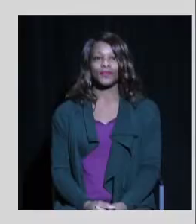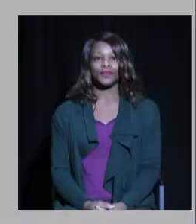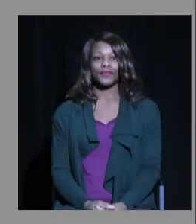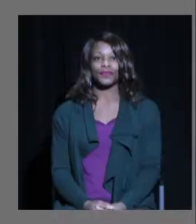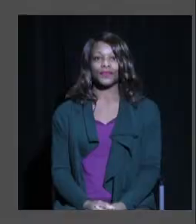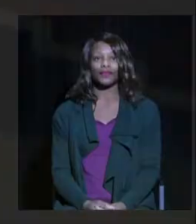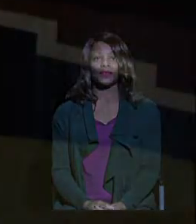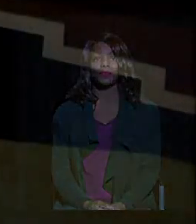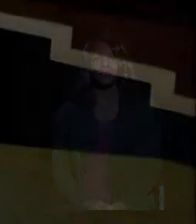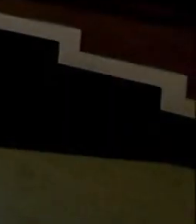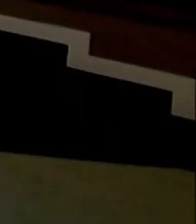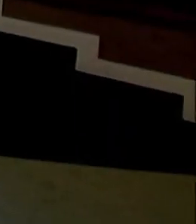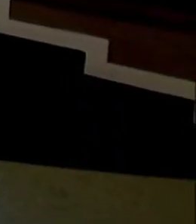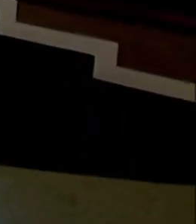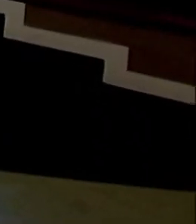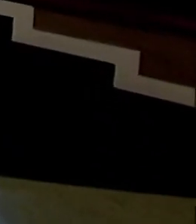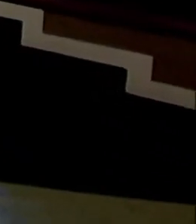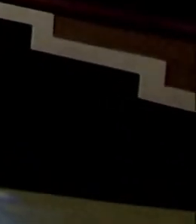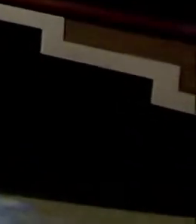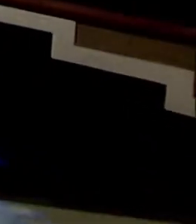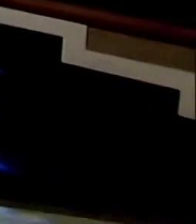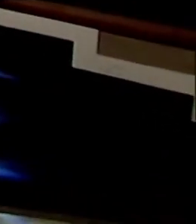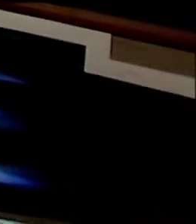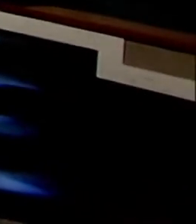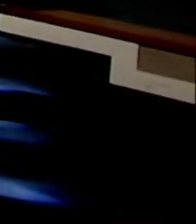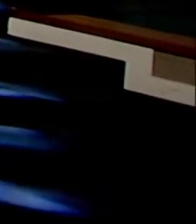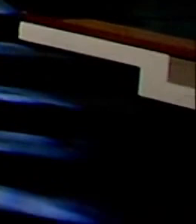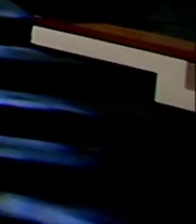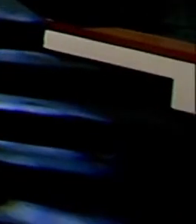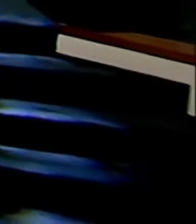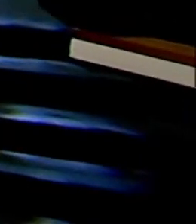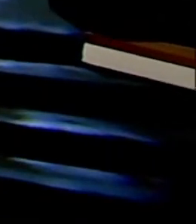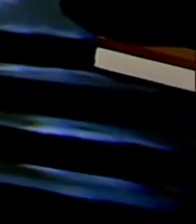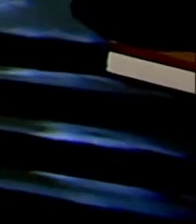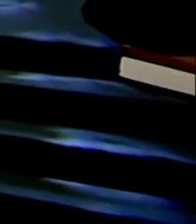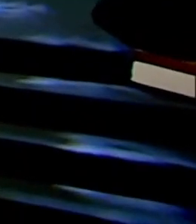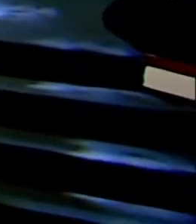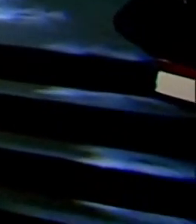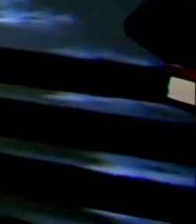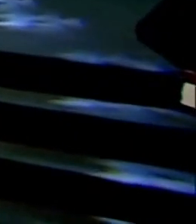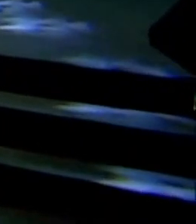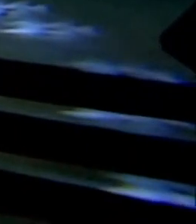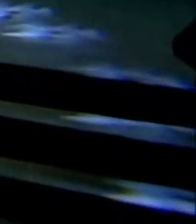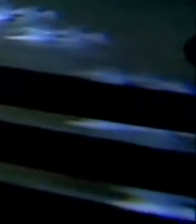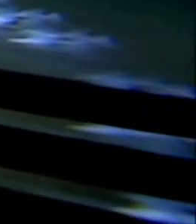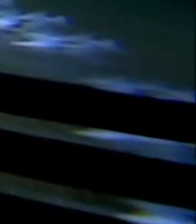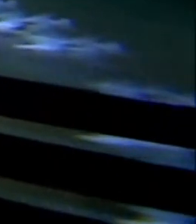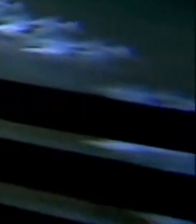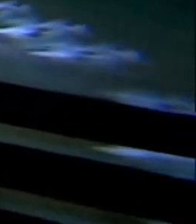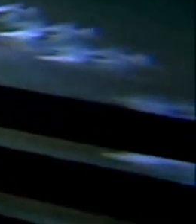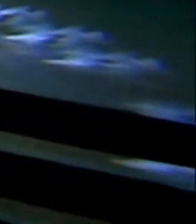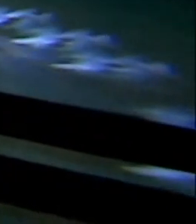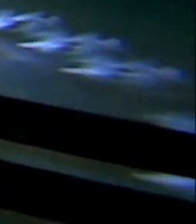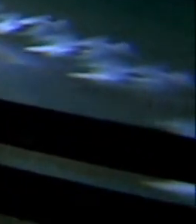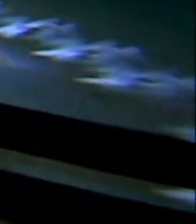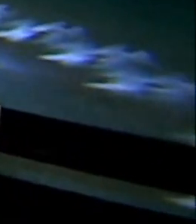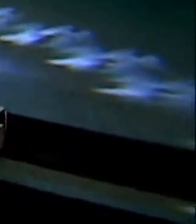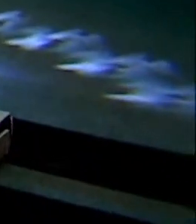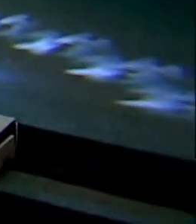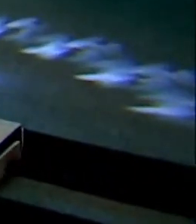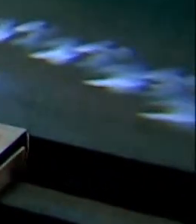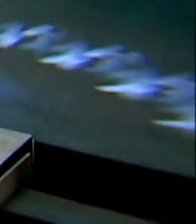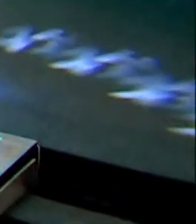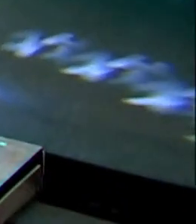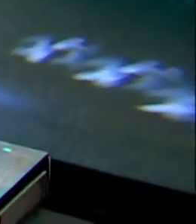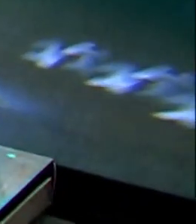Hallelujah. Come on, we celebrate our Lord, Emmanuel, the Christ, Almighty God, Prince of Peace. He's